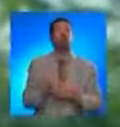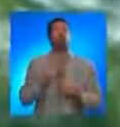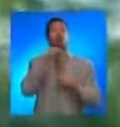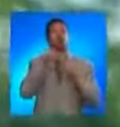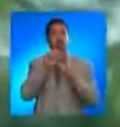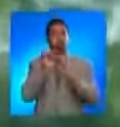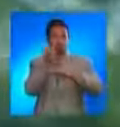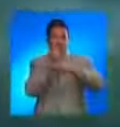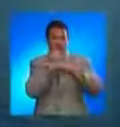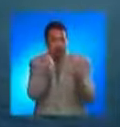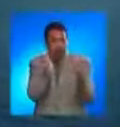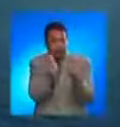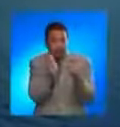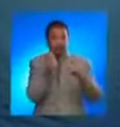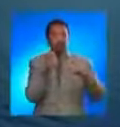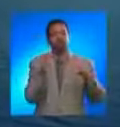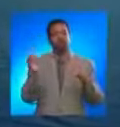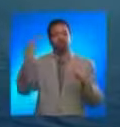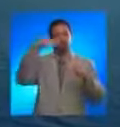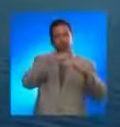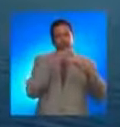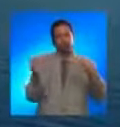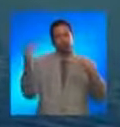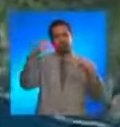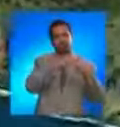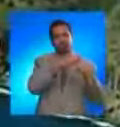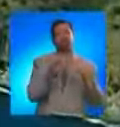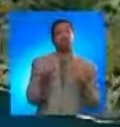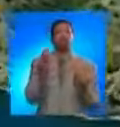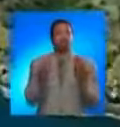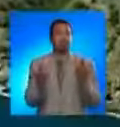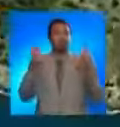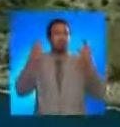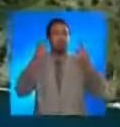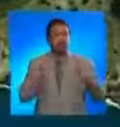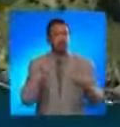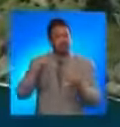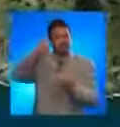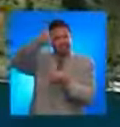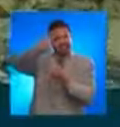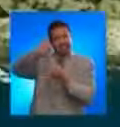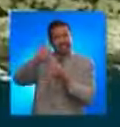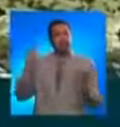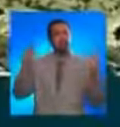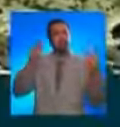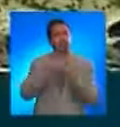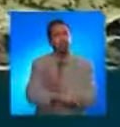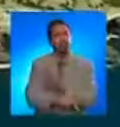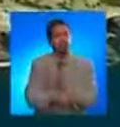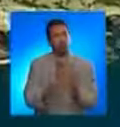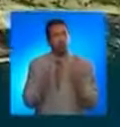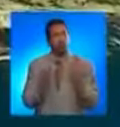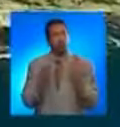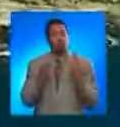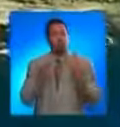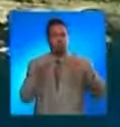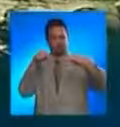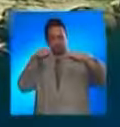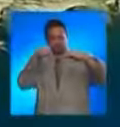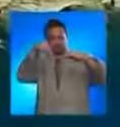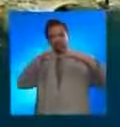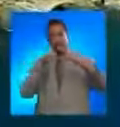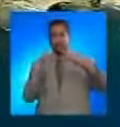Sometimes, when a tsunami strikes an island that is relatively small compared to the distance between waves, the greatest run-ups and inundations